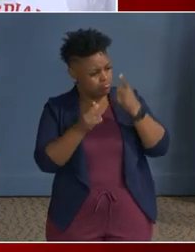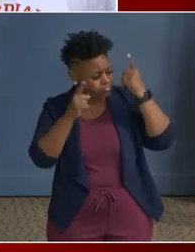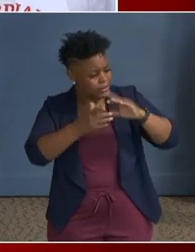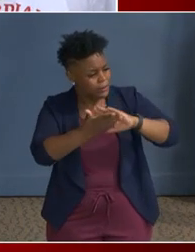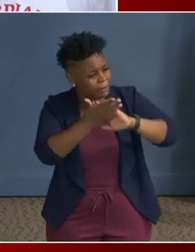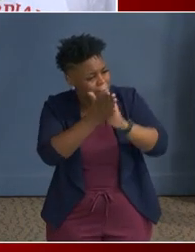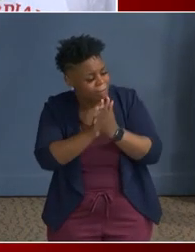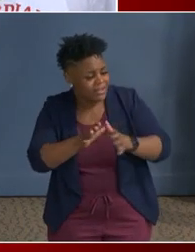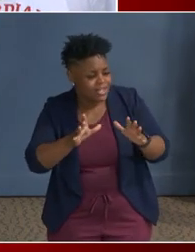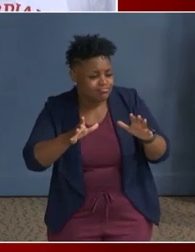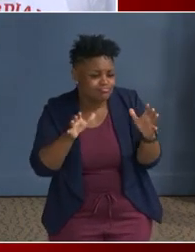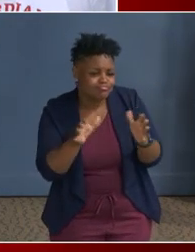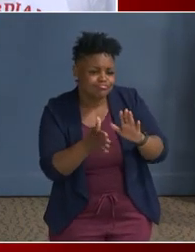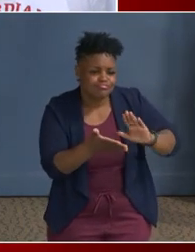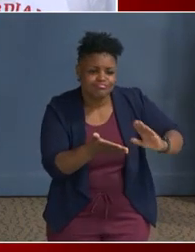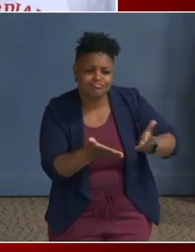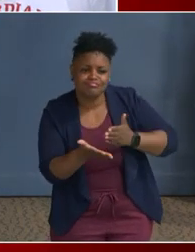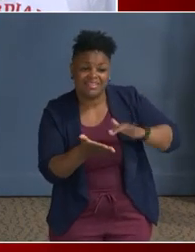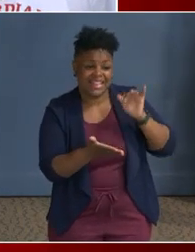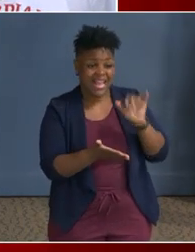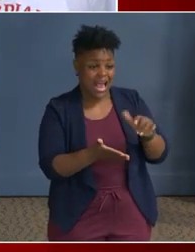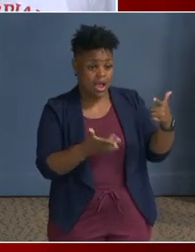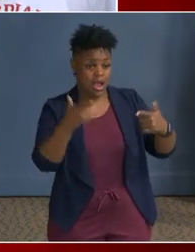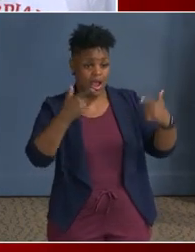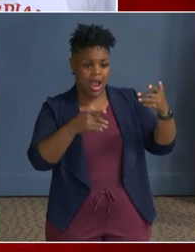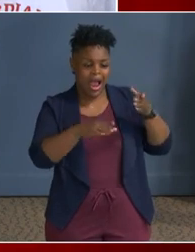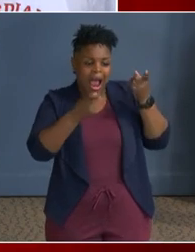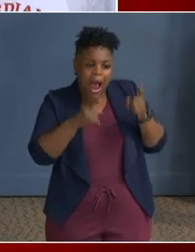place after the peace cookout.